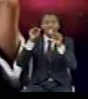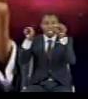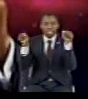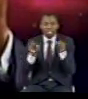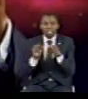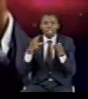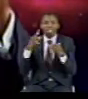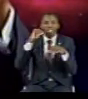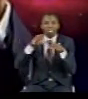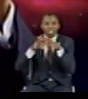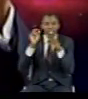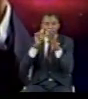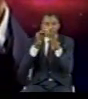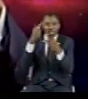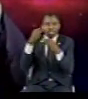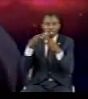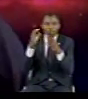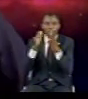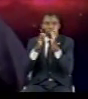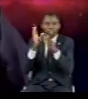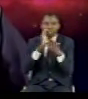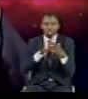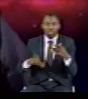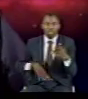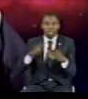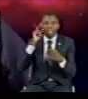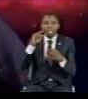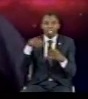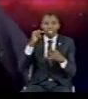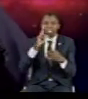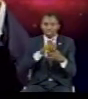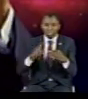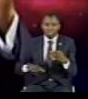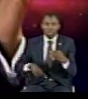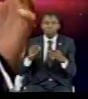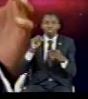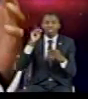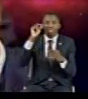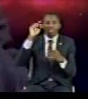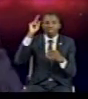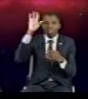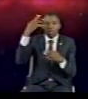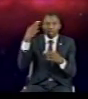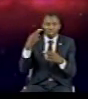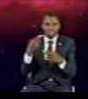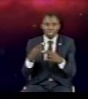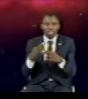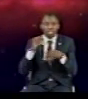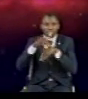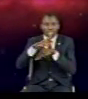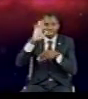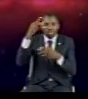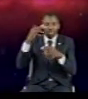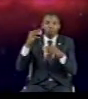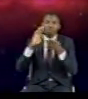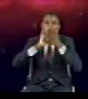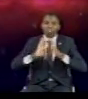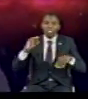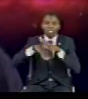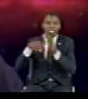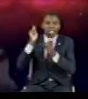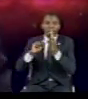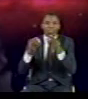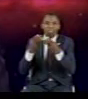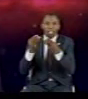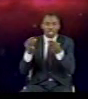we ask, oh God, you are the God of peace. That's your name, oh God, that you send your peace in every land, upon every